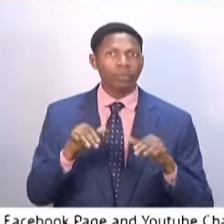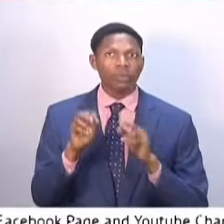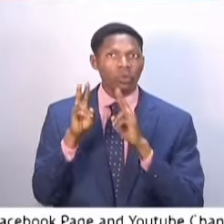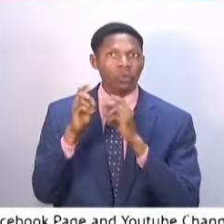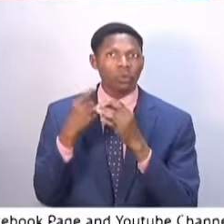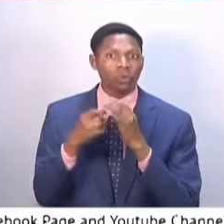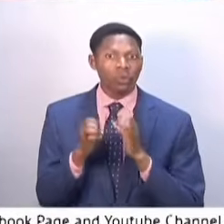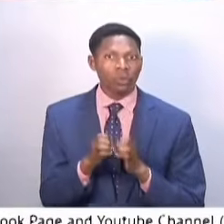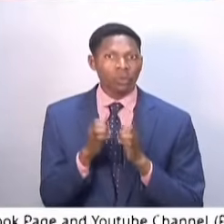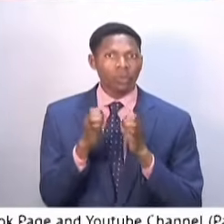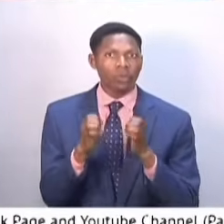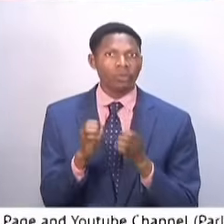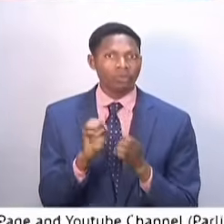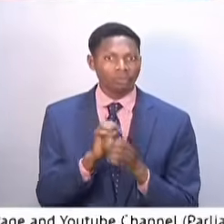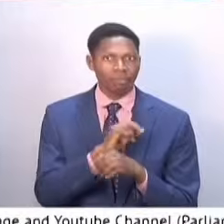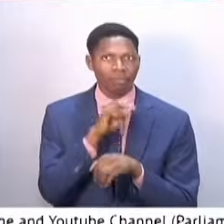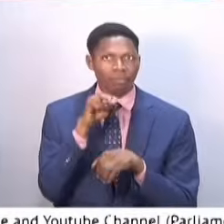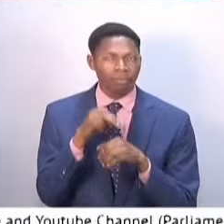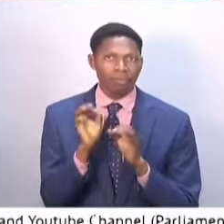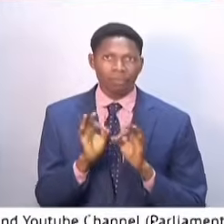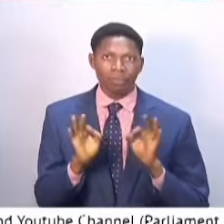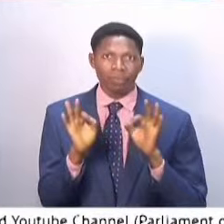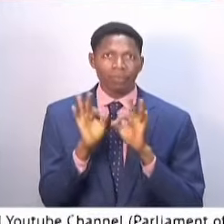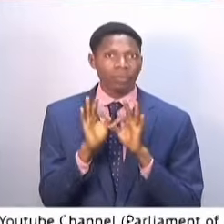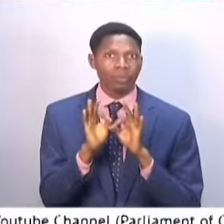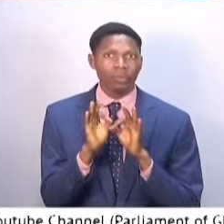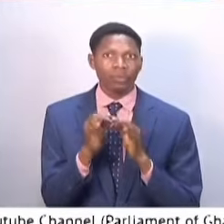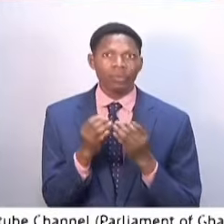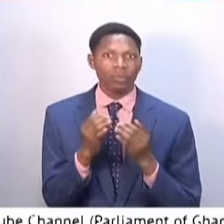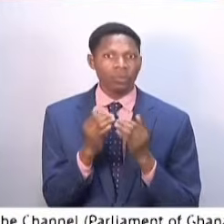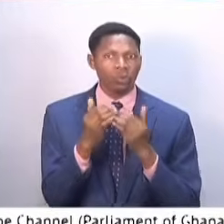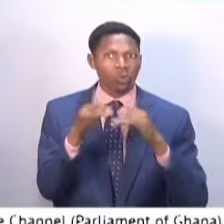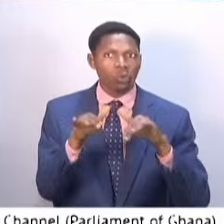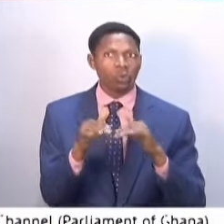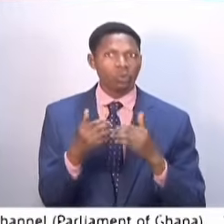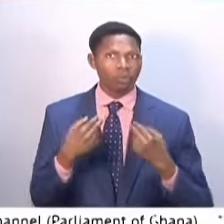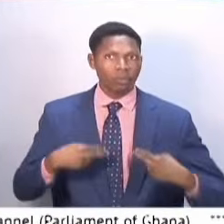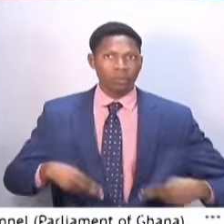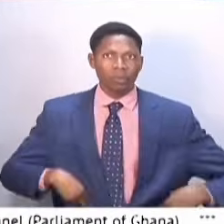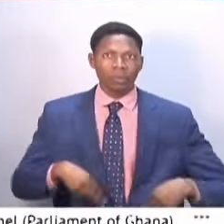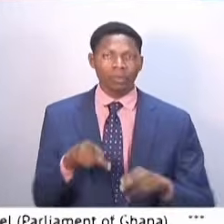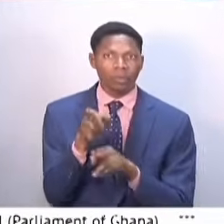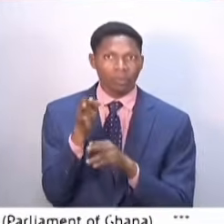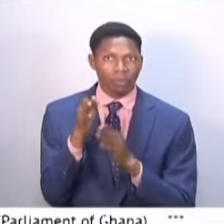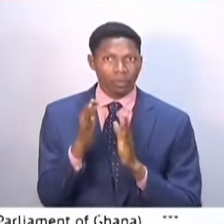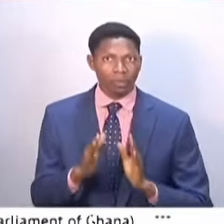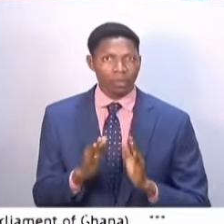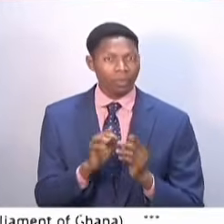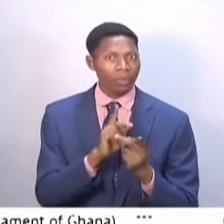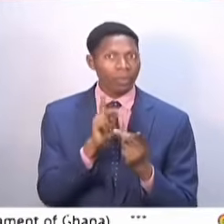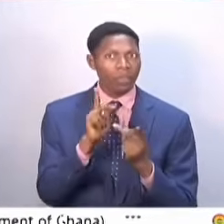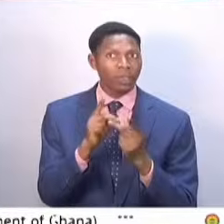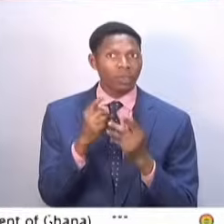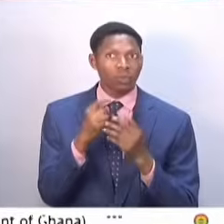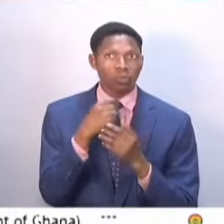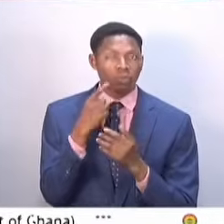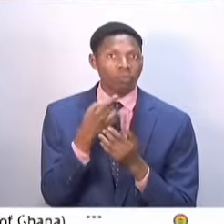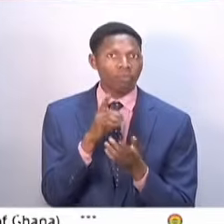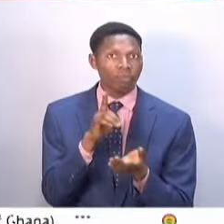of urgent national importance, the shortage of health professionals, particularly